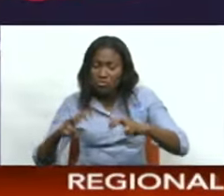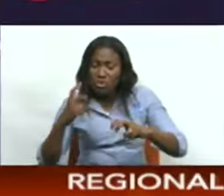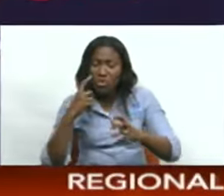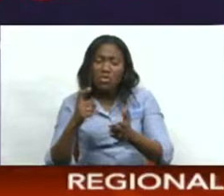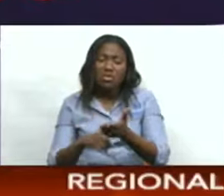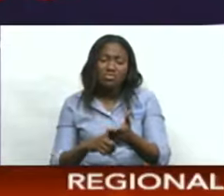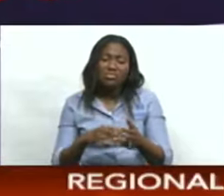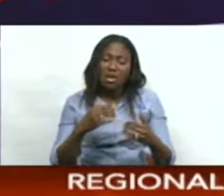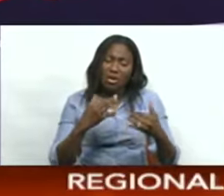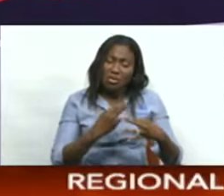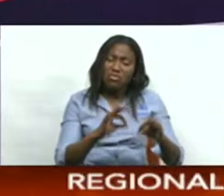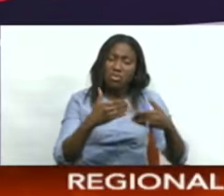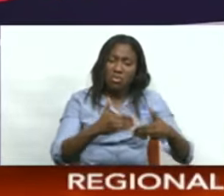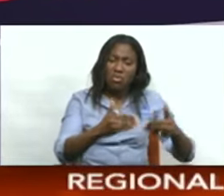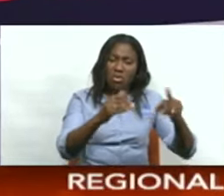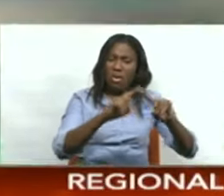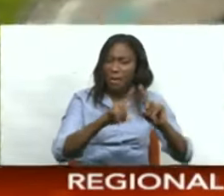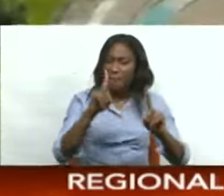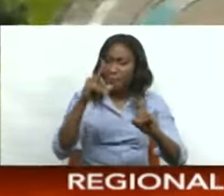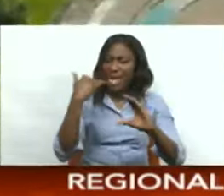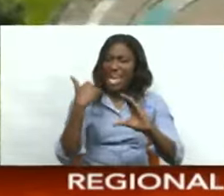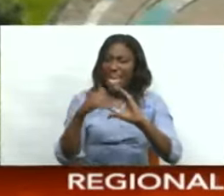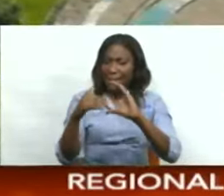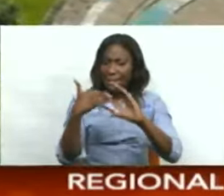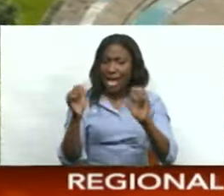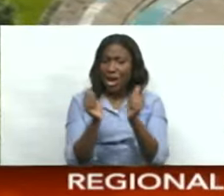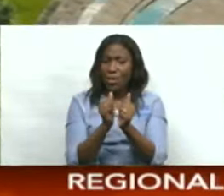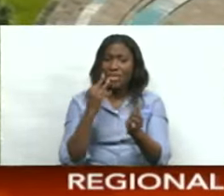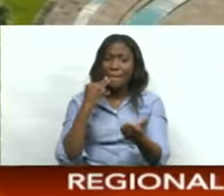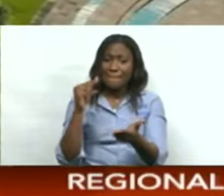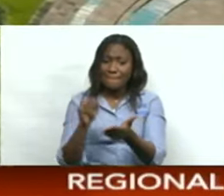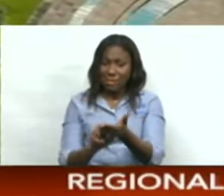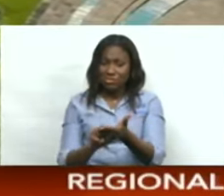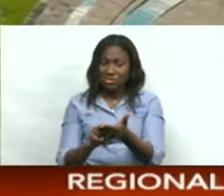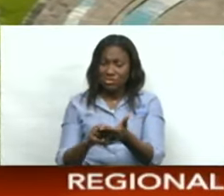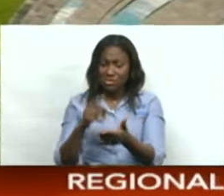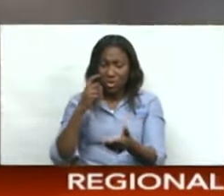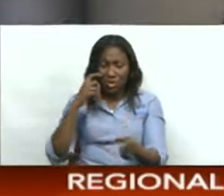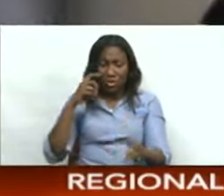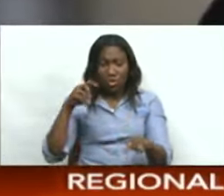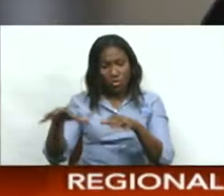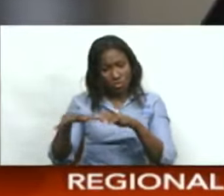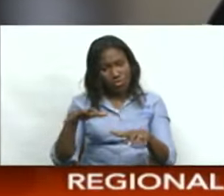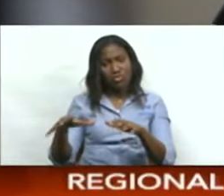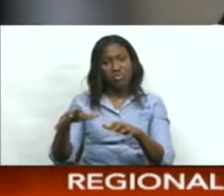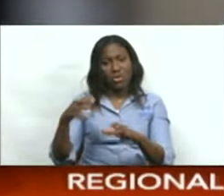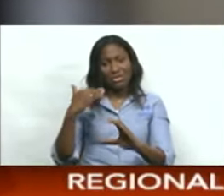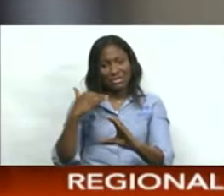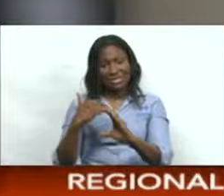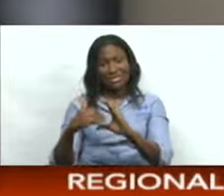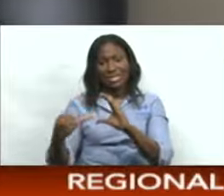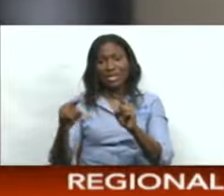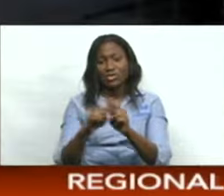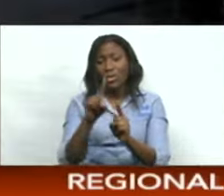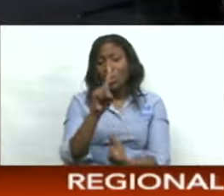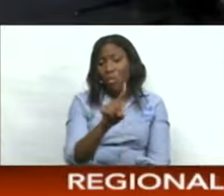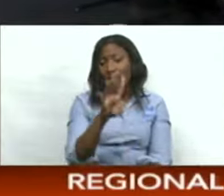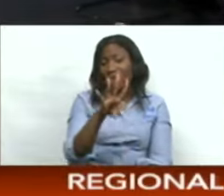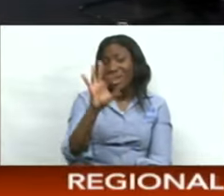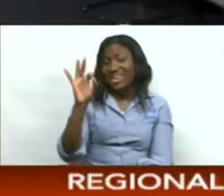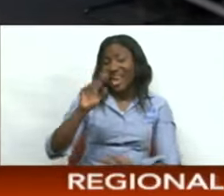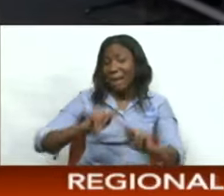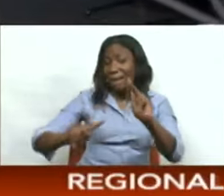but an anonymous email with a link to the messages purporting to involve Horner was sent to 149